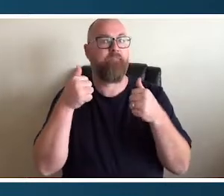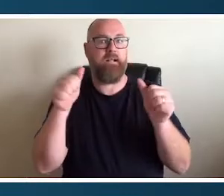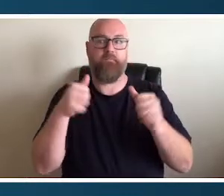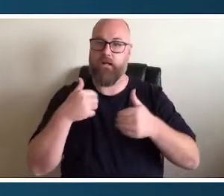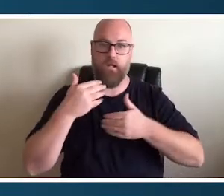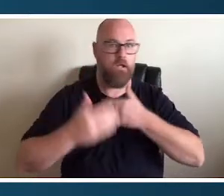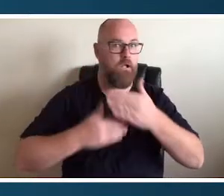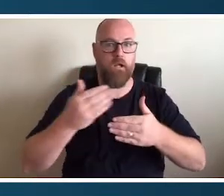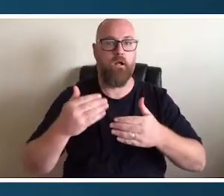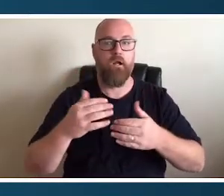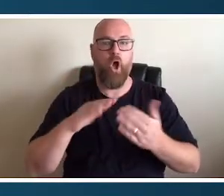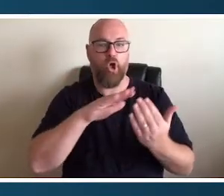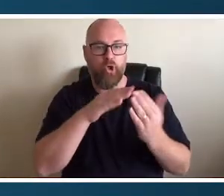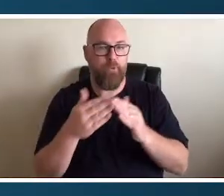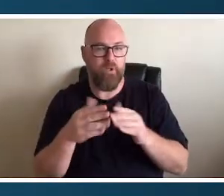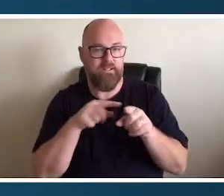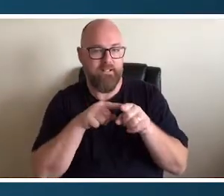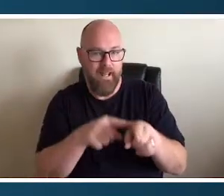community-led strategies.